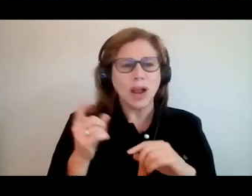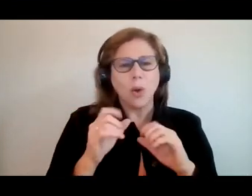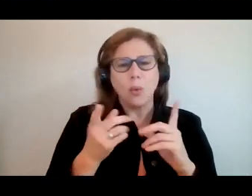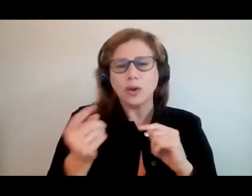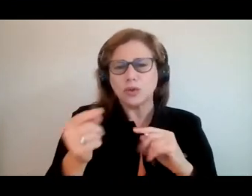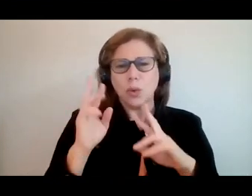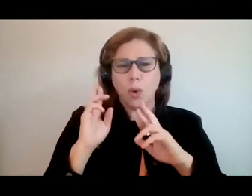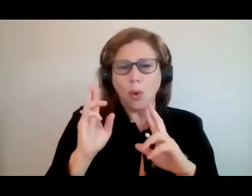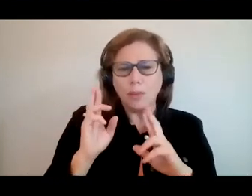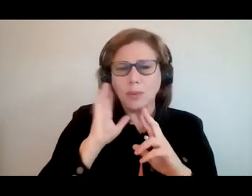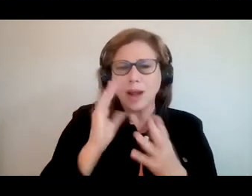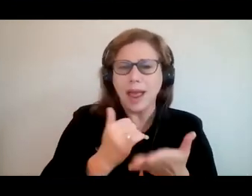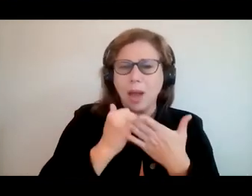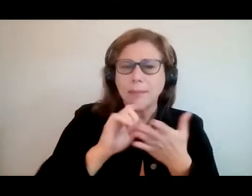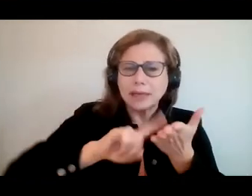storytelling?